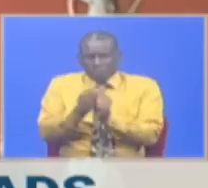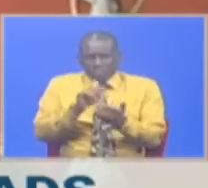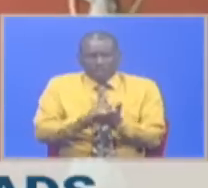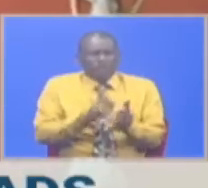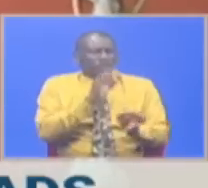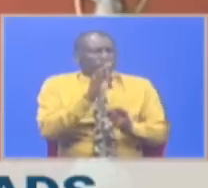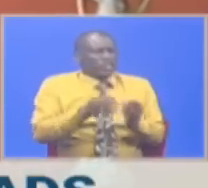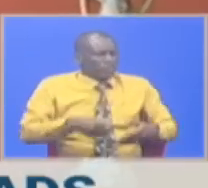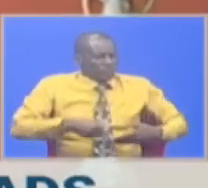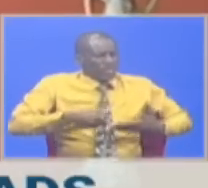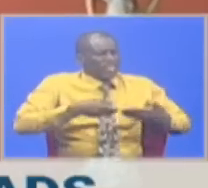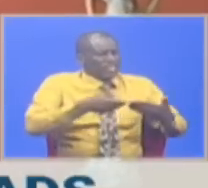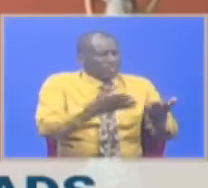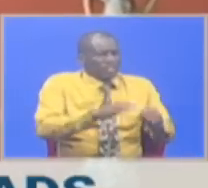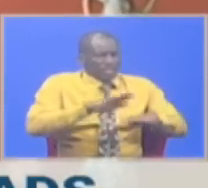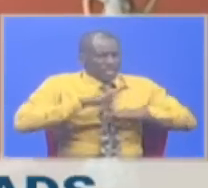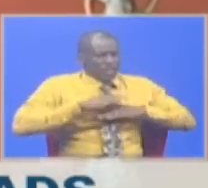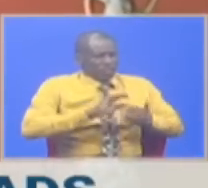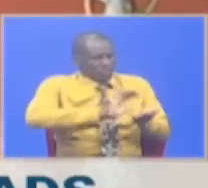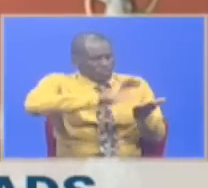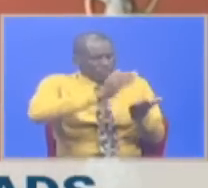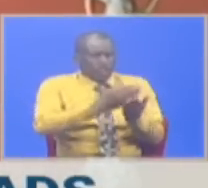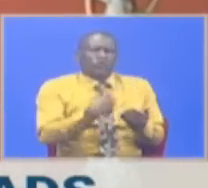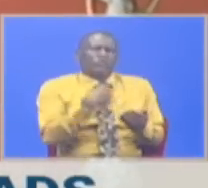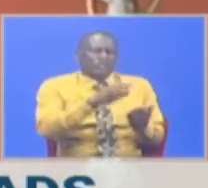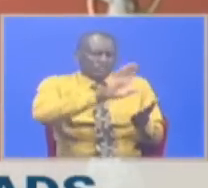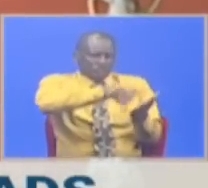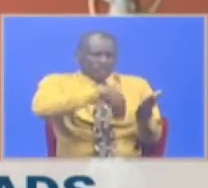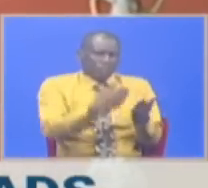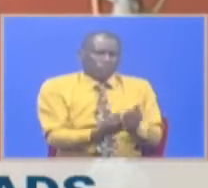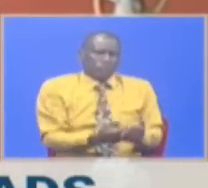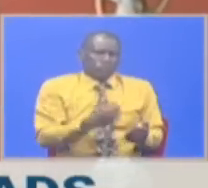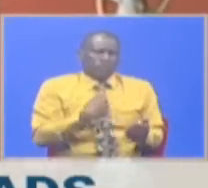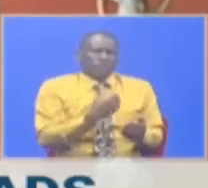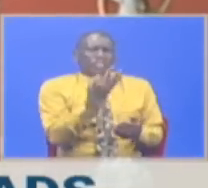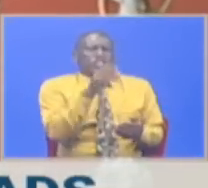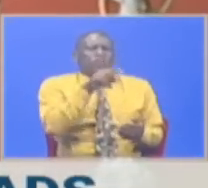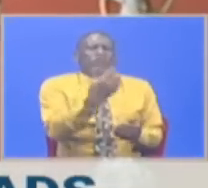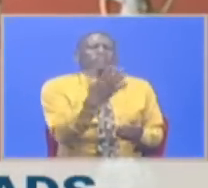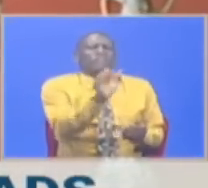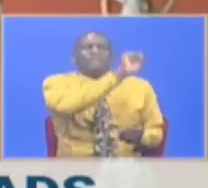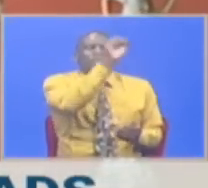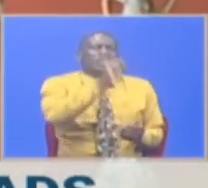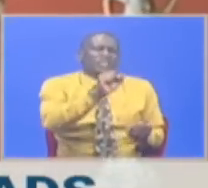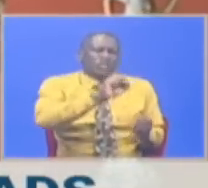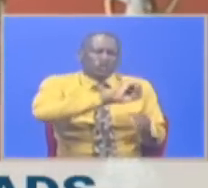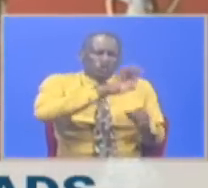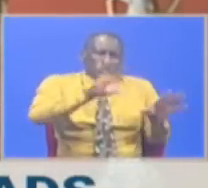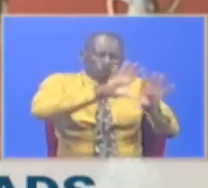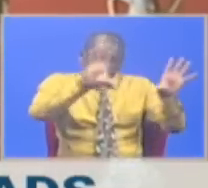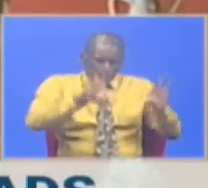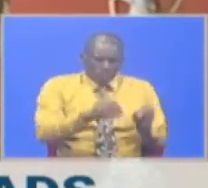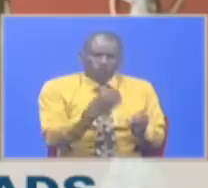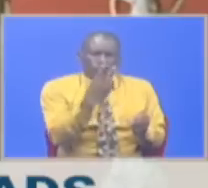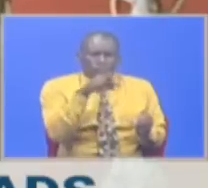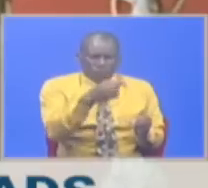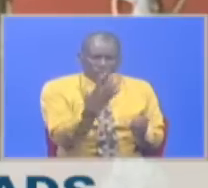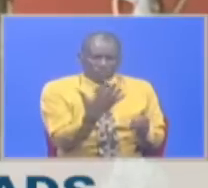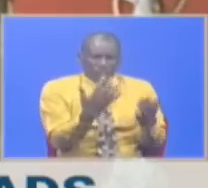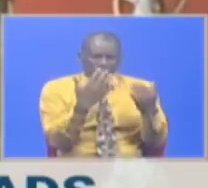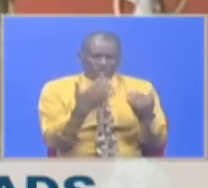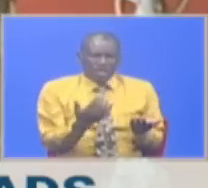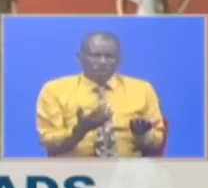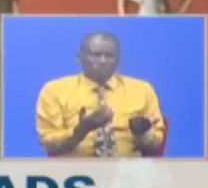the adequate funds, let me say there's a proposal to have 3.5% of the total budget, or 2.5 as it is, because right now it's still really